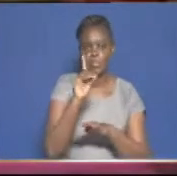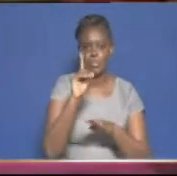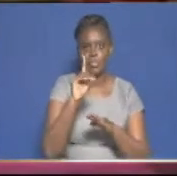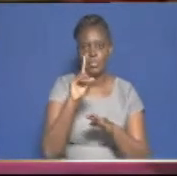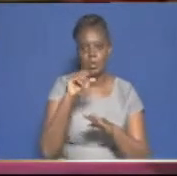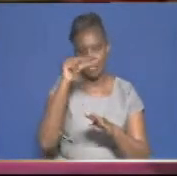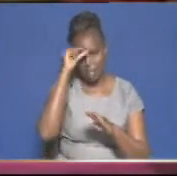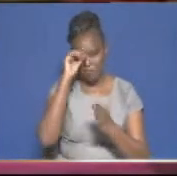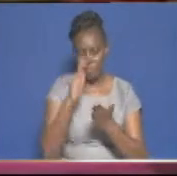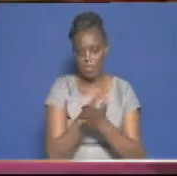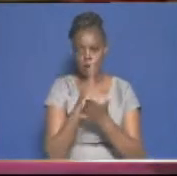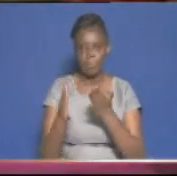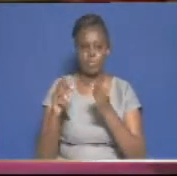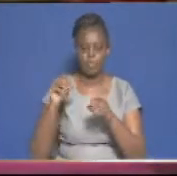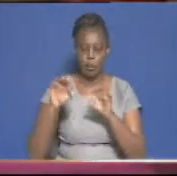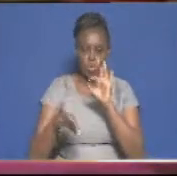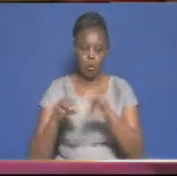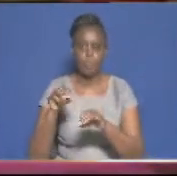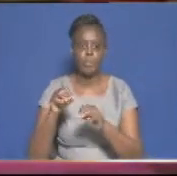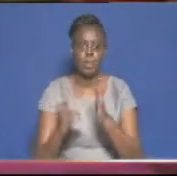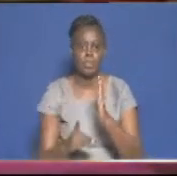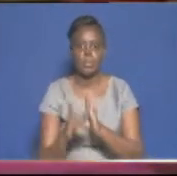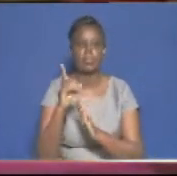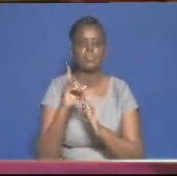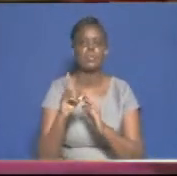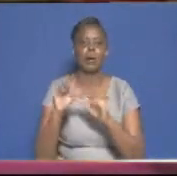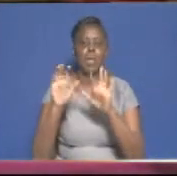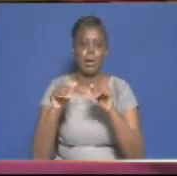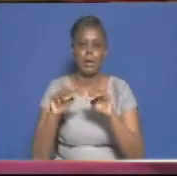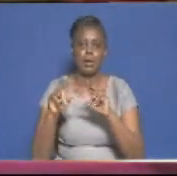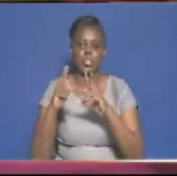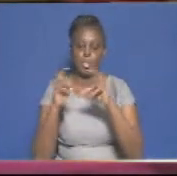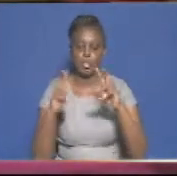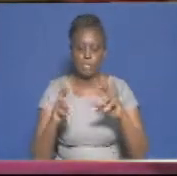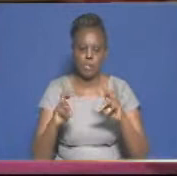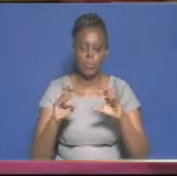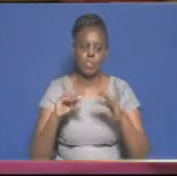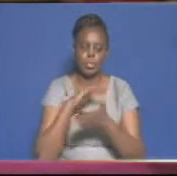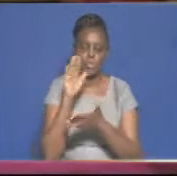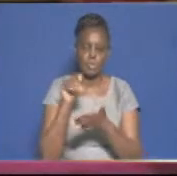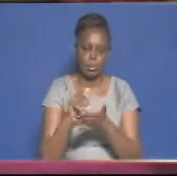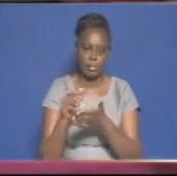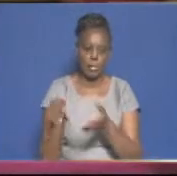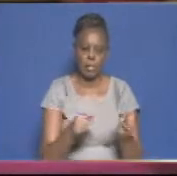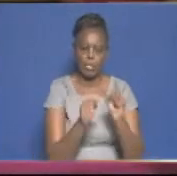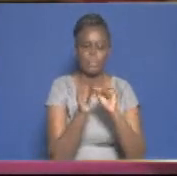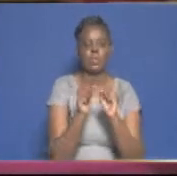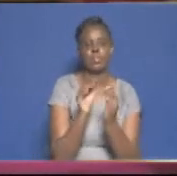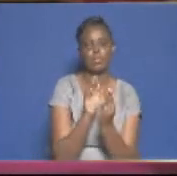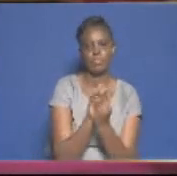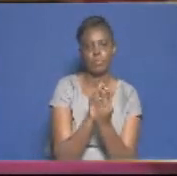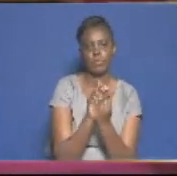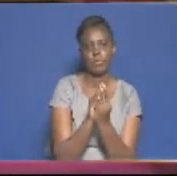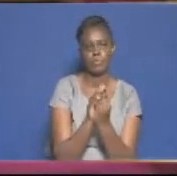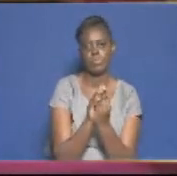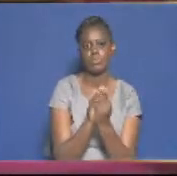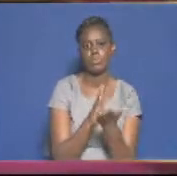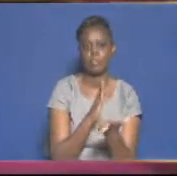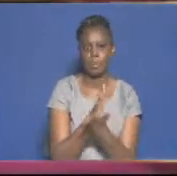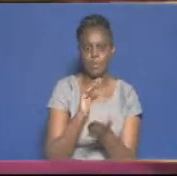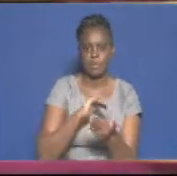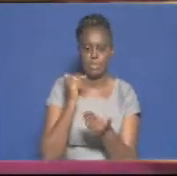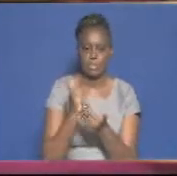Crop Development. E, the Agricultural Information Resource Center. F, the Strategic Food Reserve Trust Fund. And lastly,